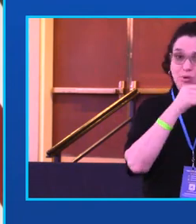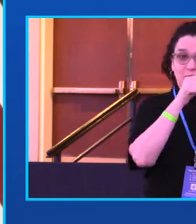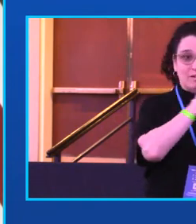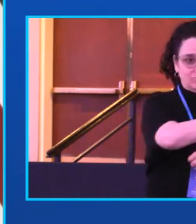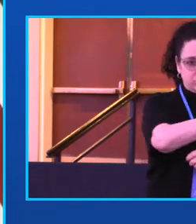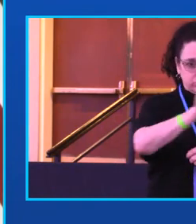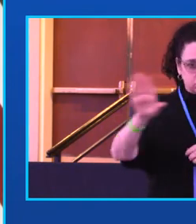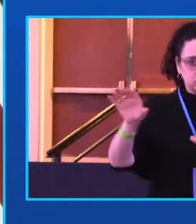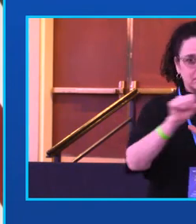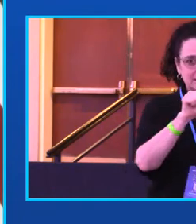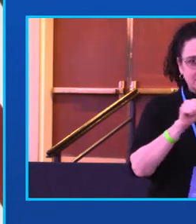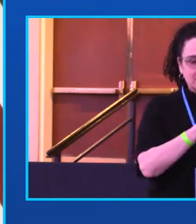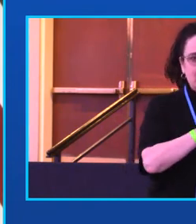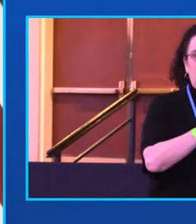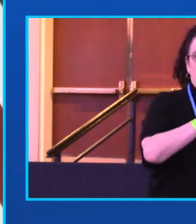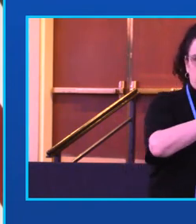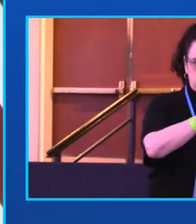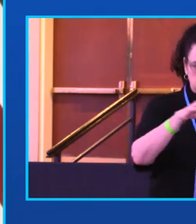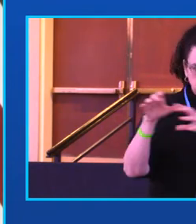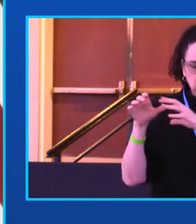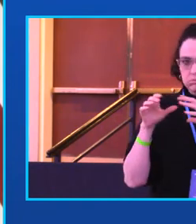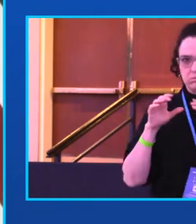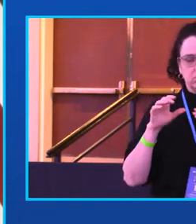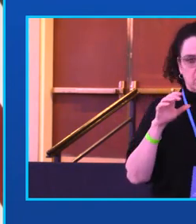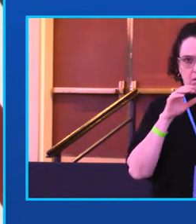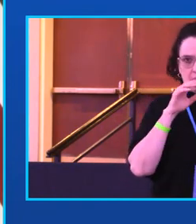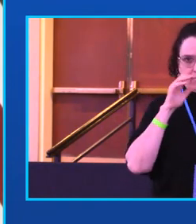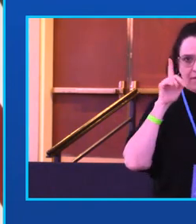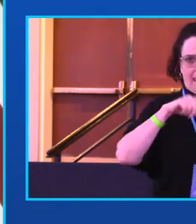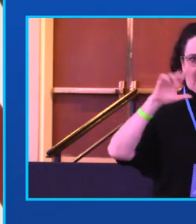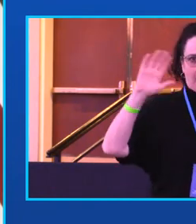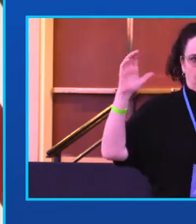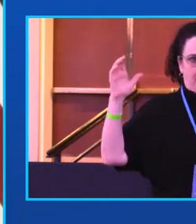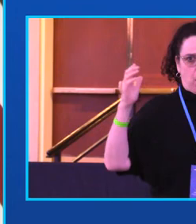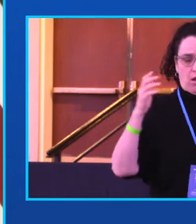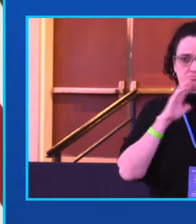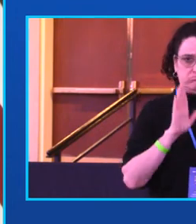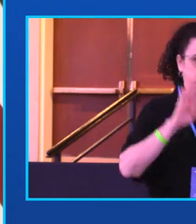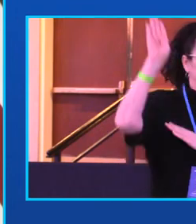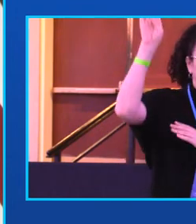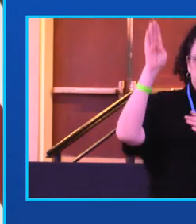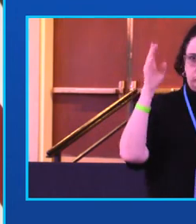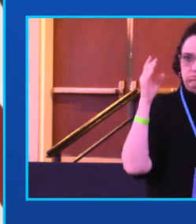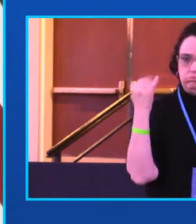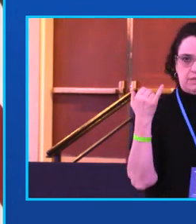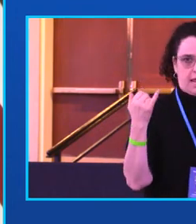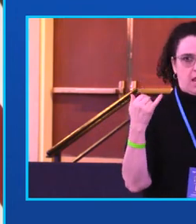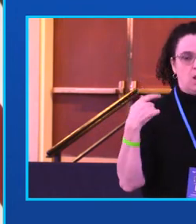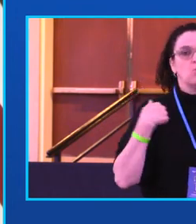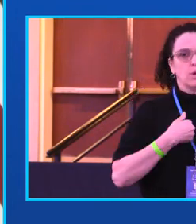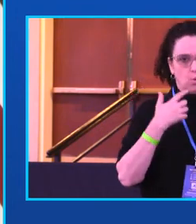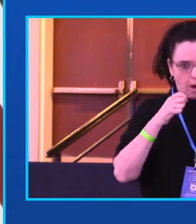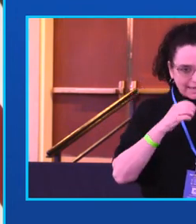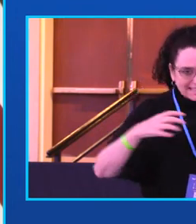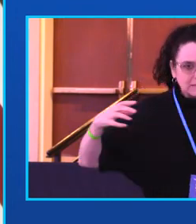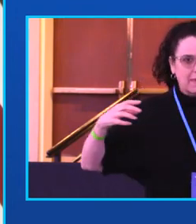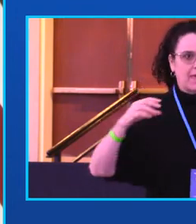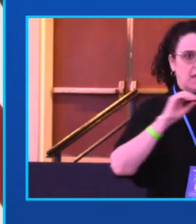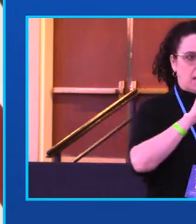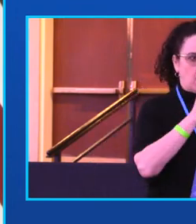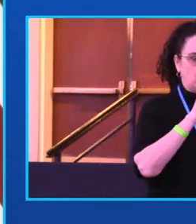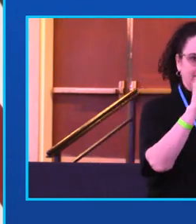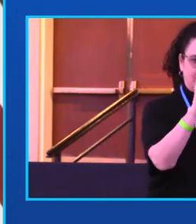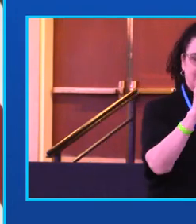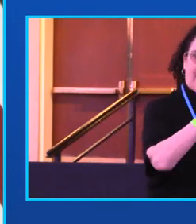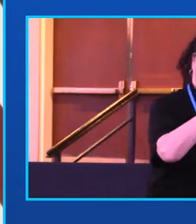We're partnering with the DCCC and the DSCC to retain and expand our gains in the House and the Senate. We're